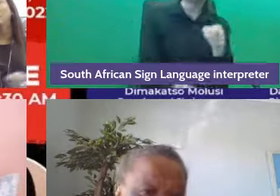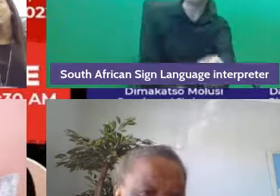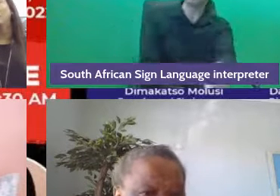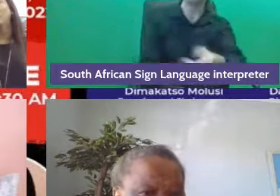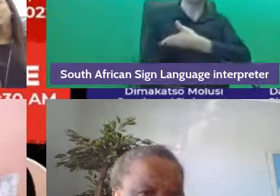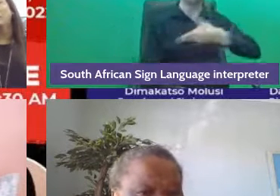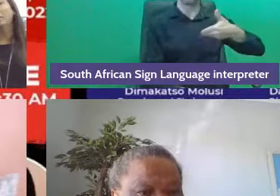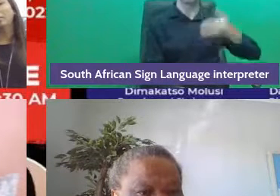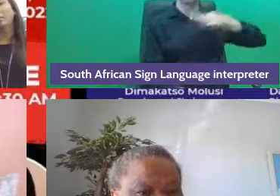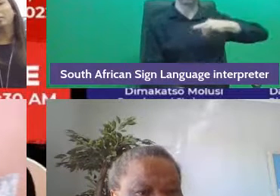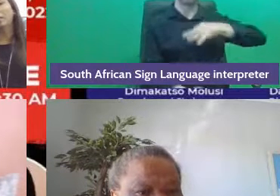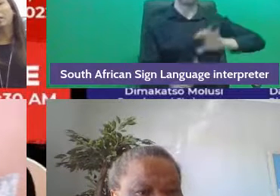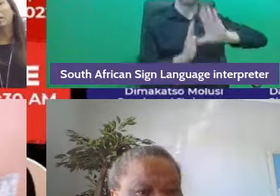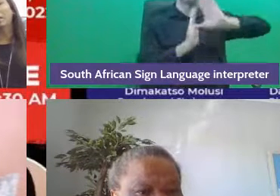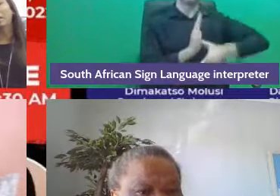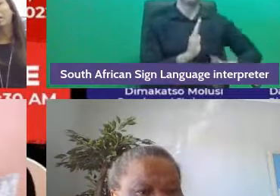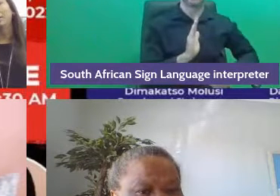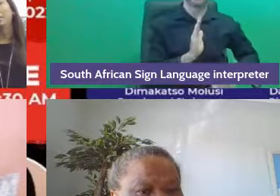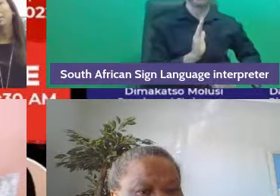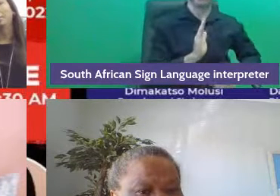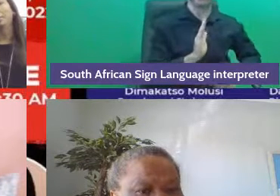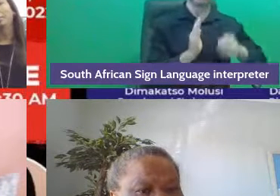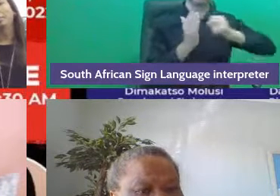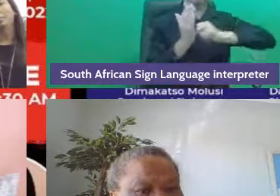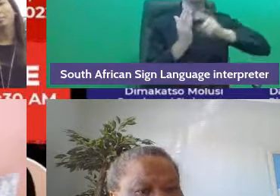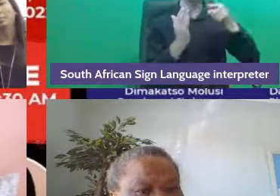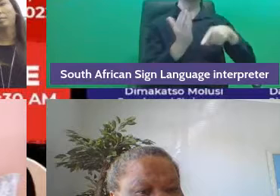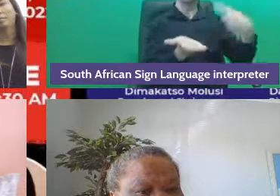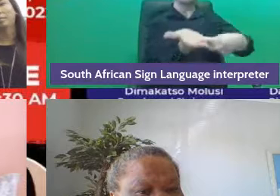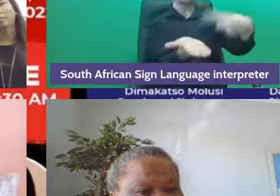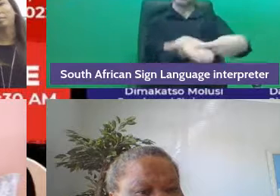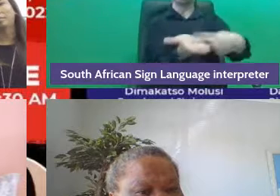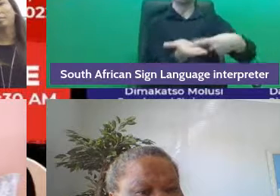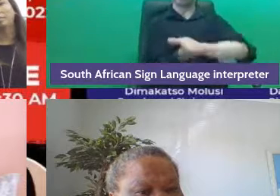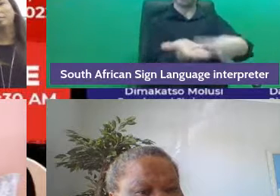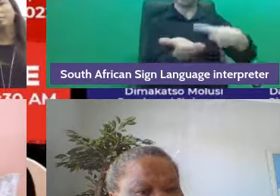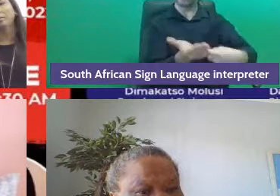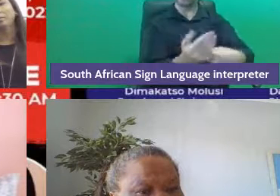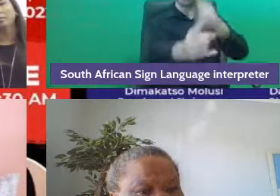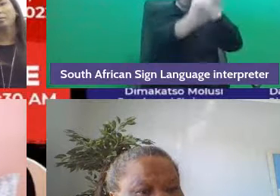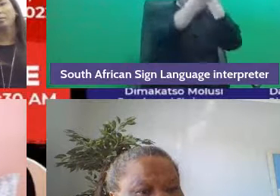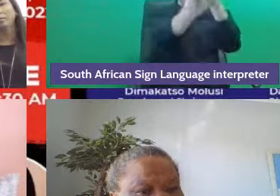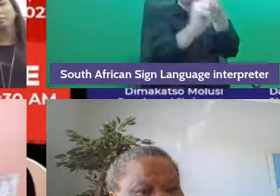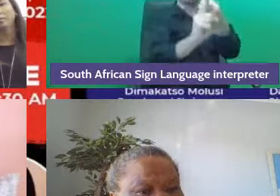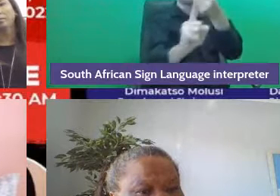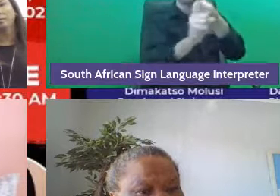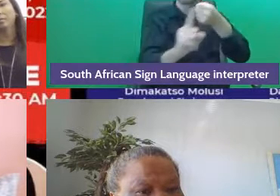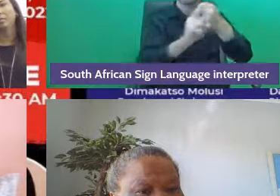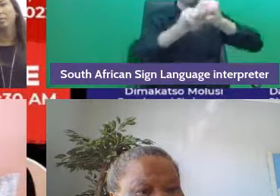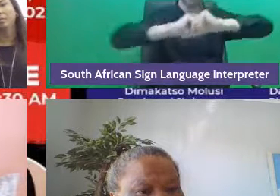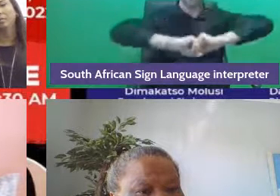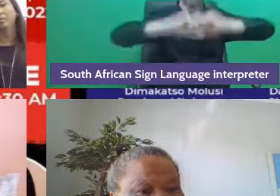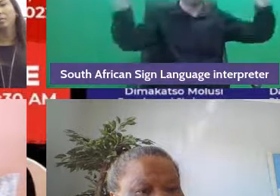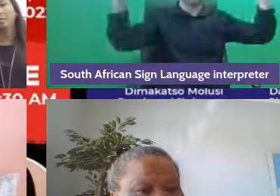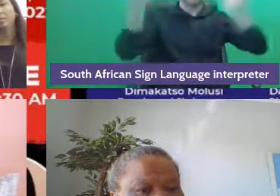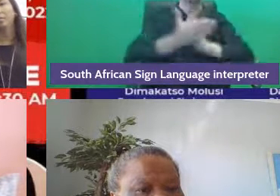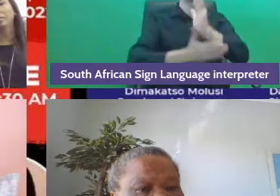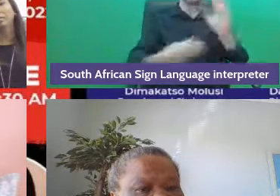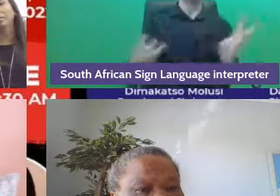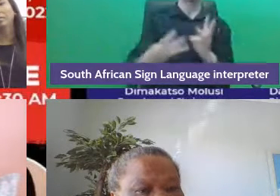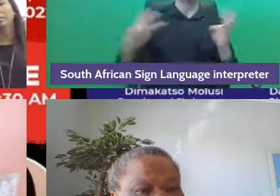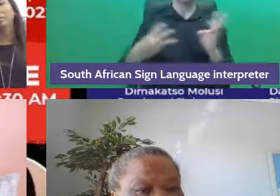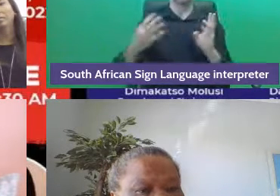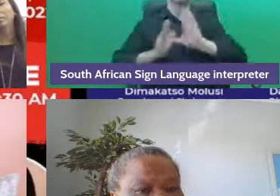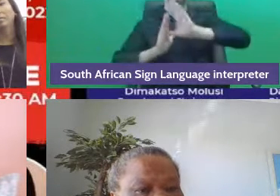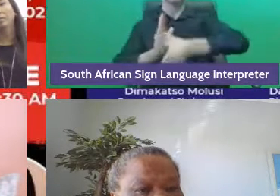project this discussion will also work to raise awareness on the rights of people with disabilities, as we